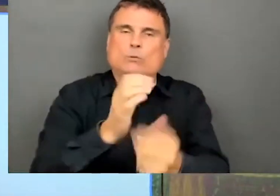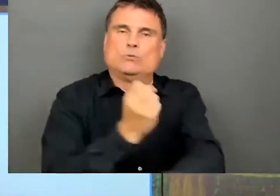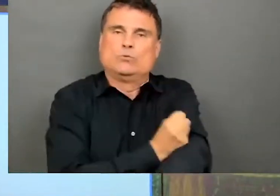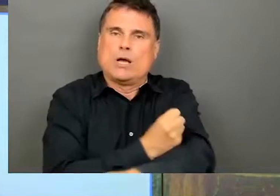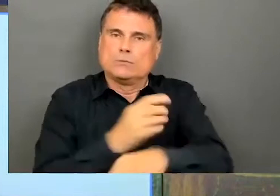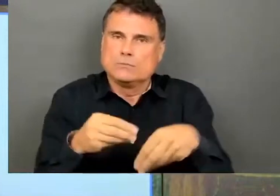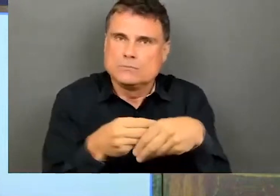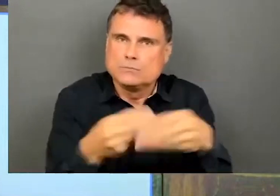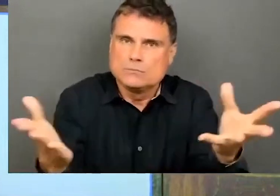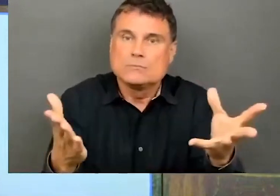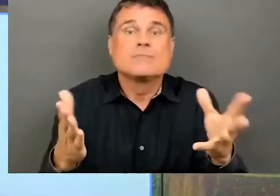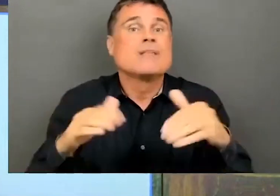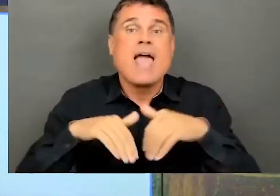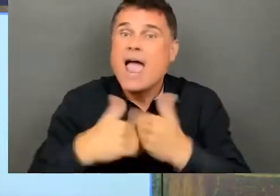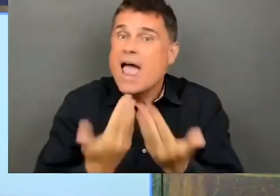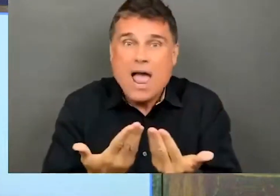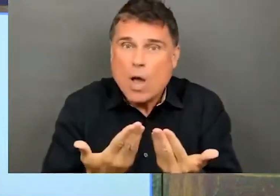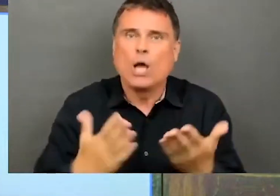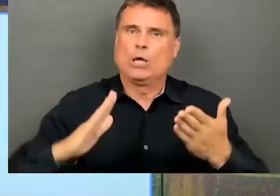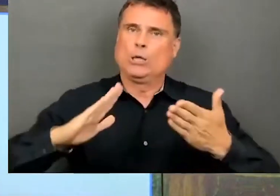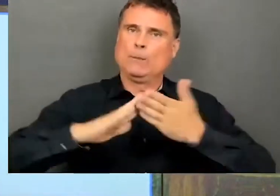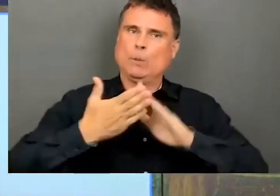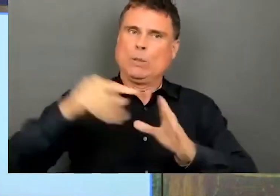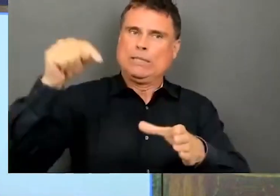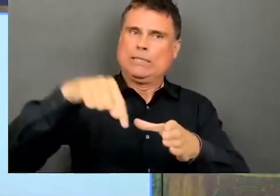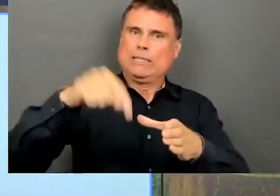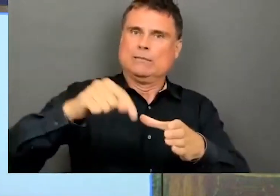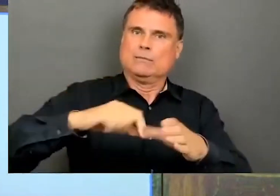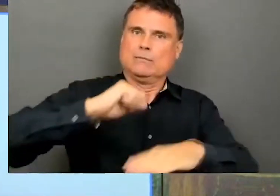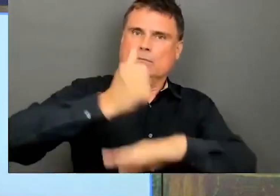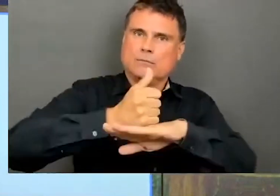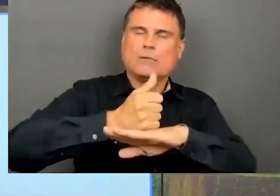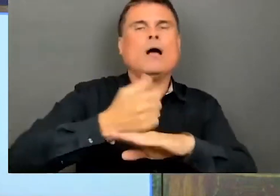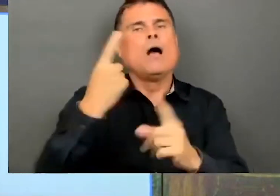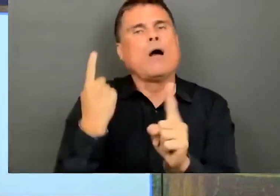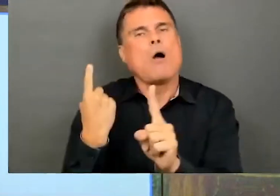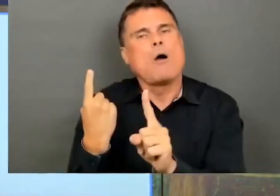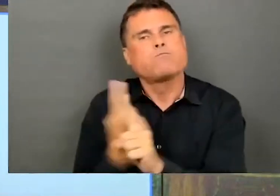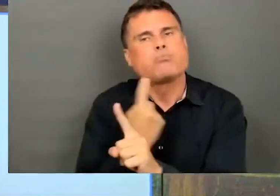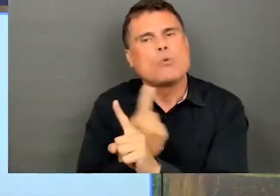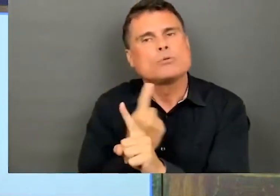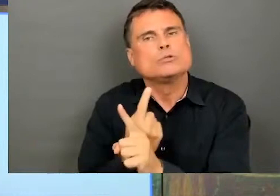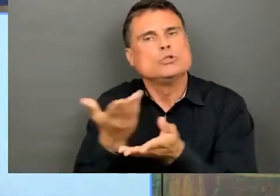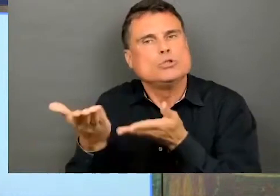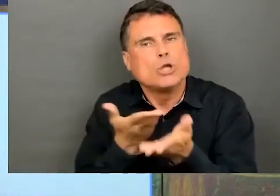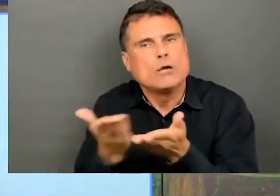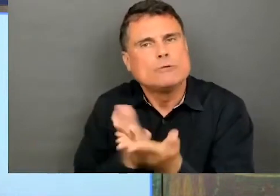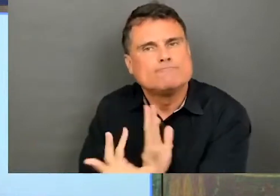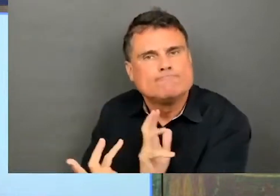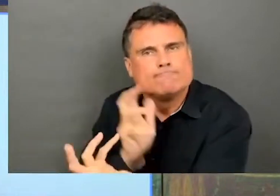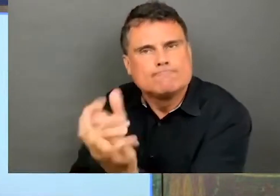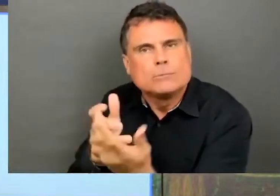appropriate, evidence-informed substance use prevention, harm reduction, treatment programs, and services.